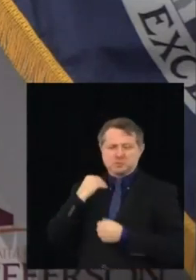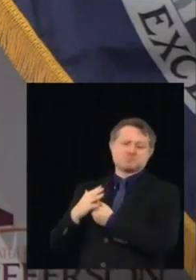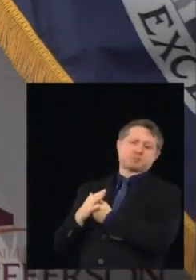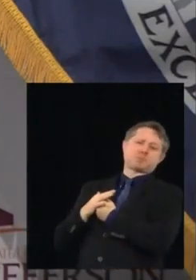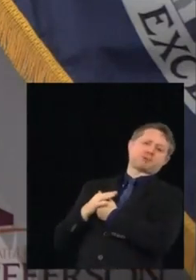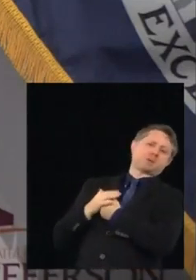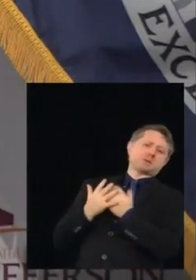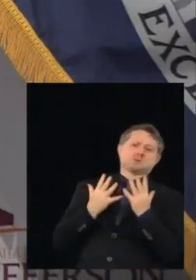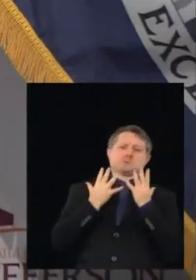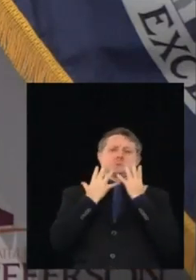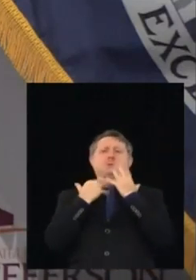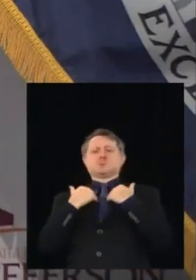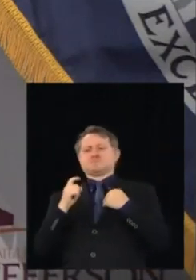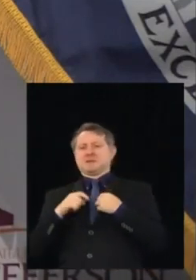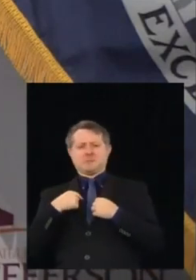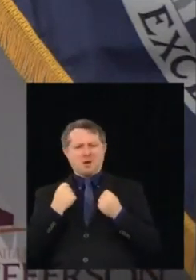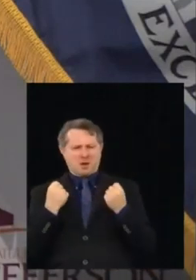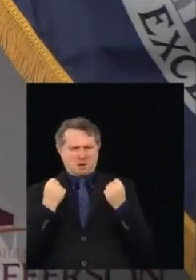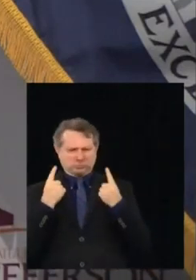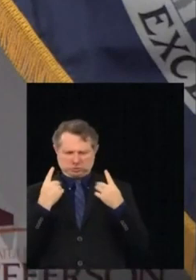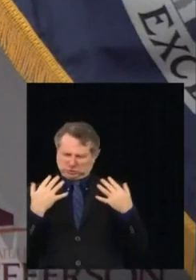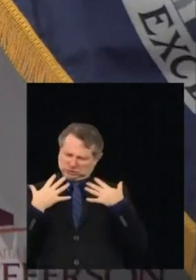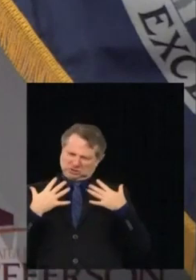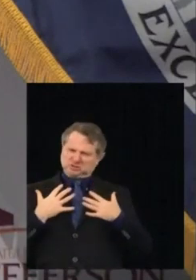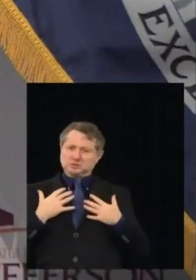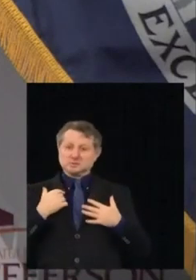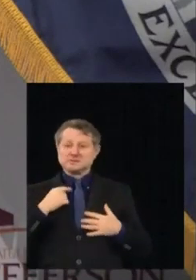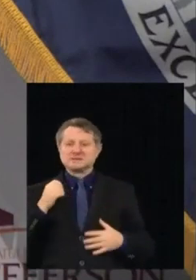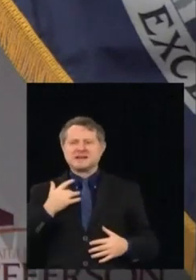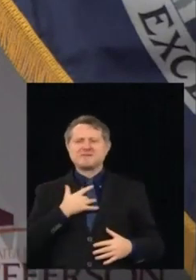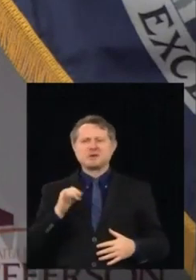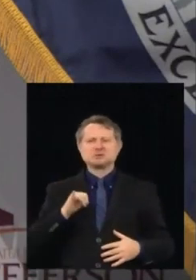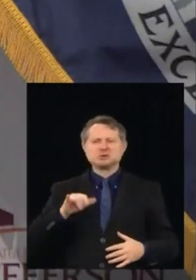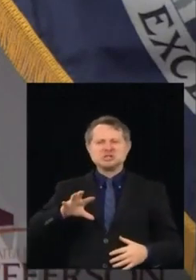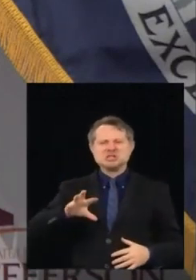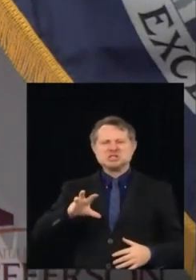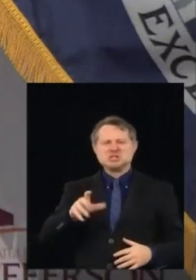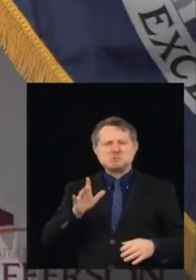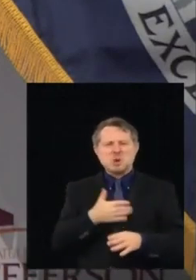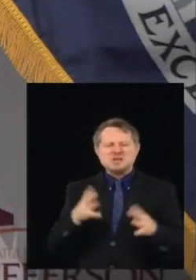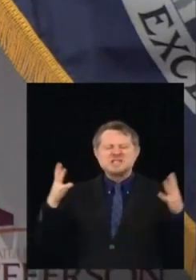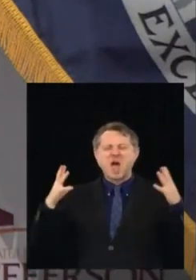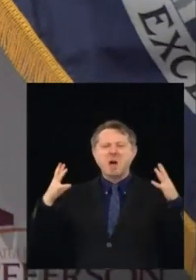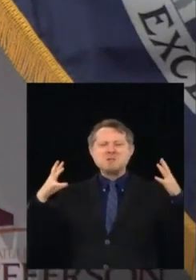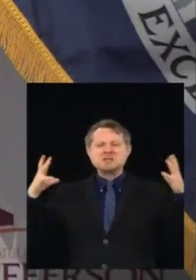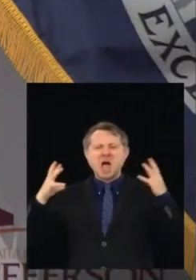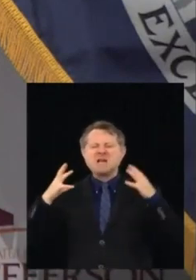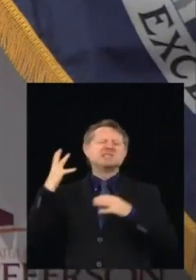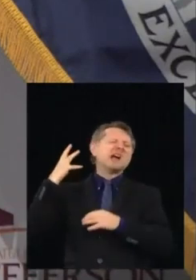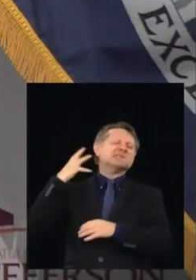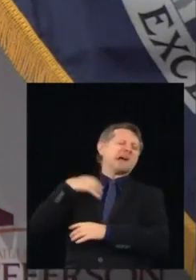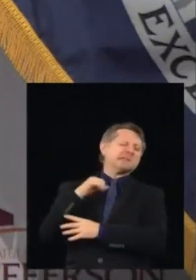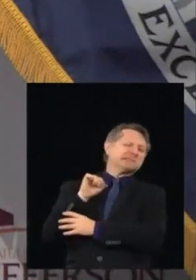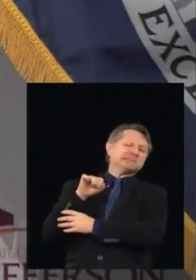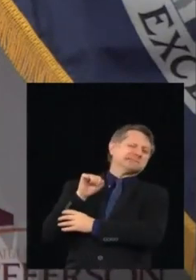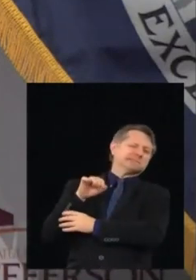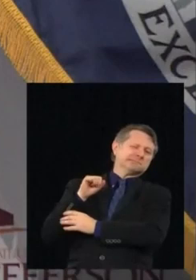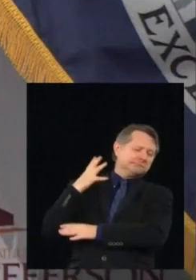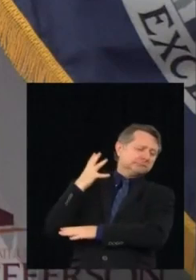in stereo. I get it. I understand it personally. I understand it socially. I understand it